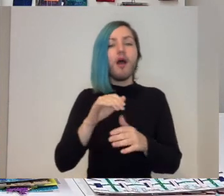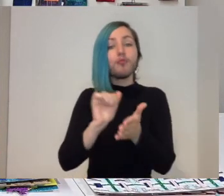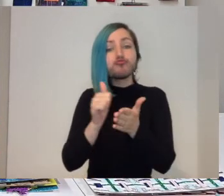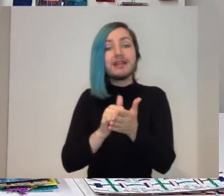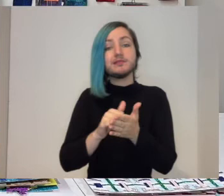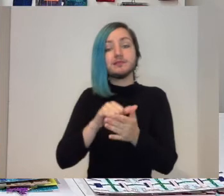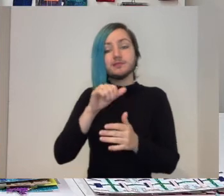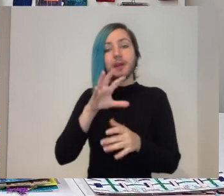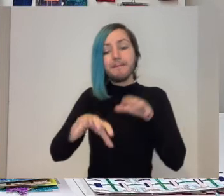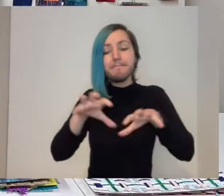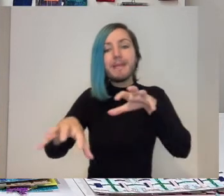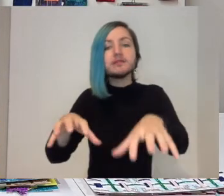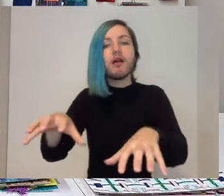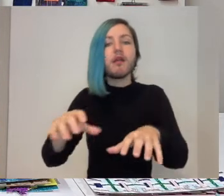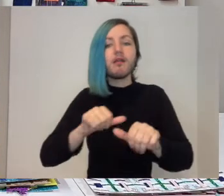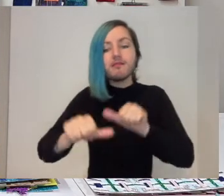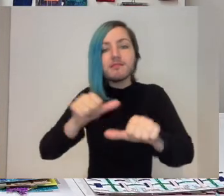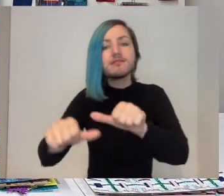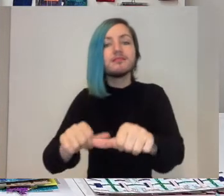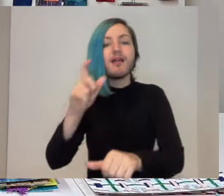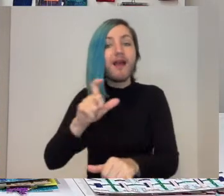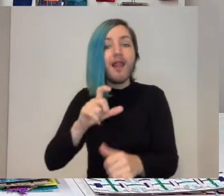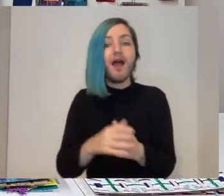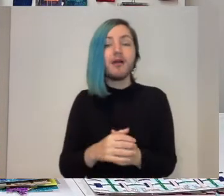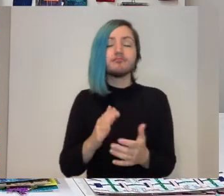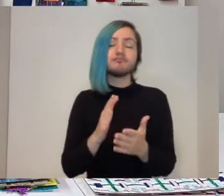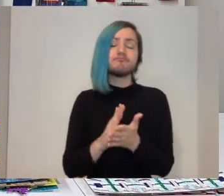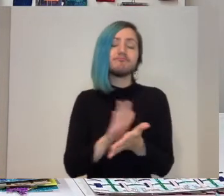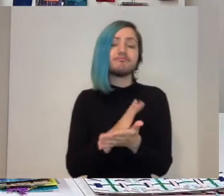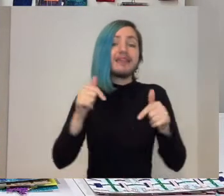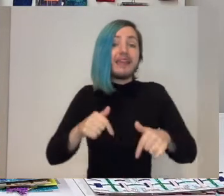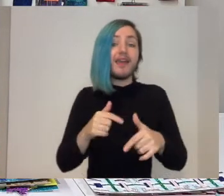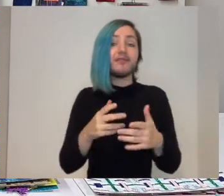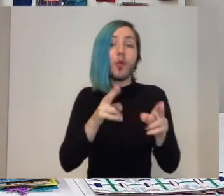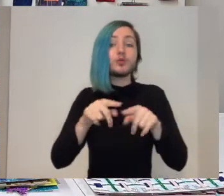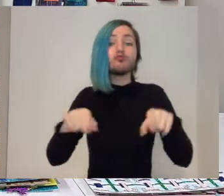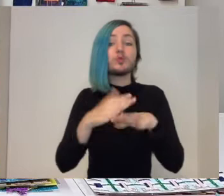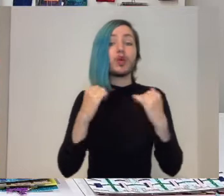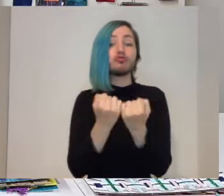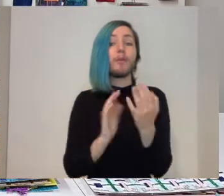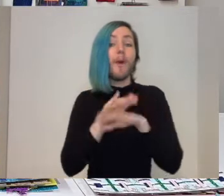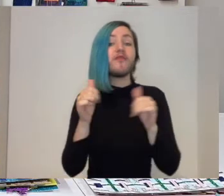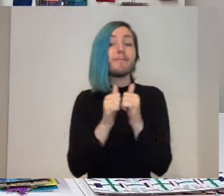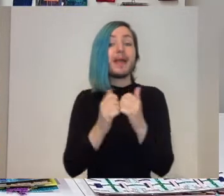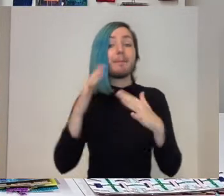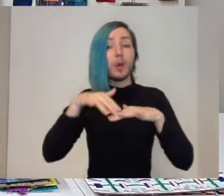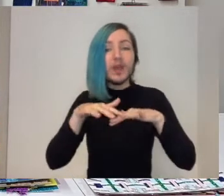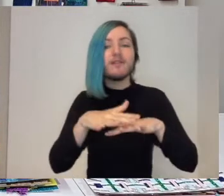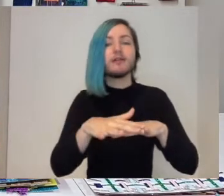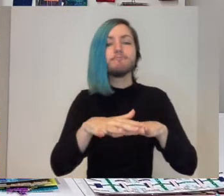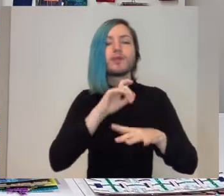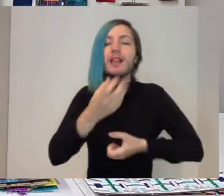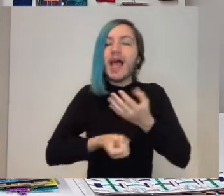happy to be doing a hospital rooms workshop with you guys on paper weaving. So I just want to show you what kind of led